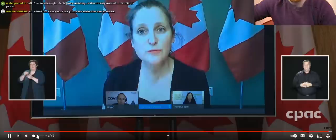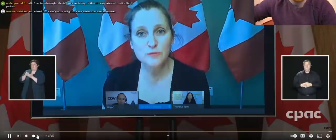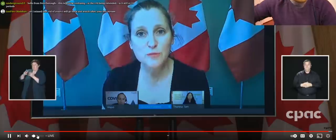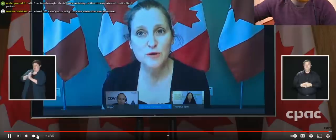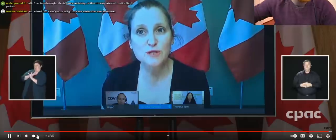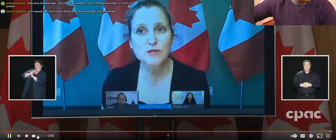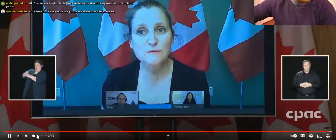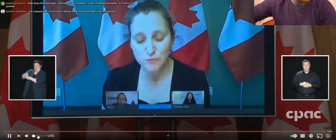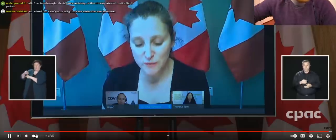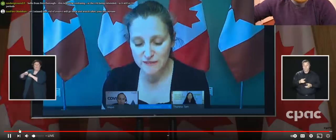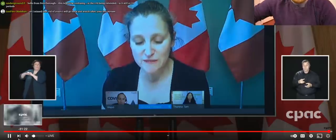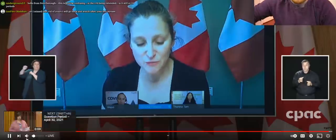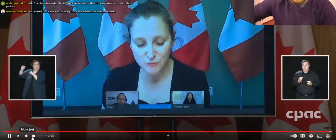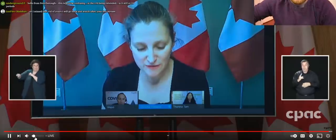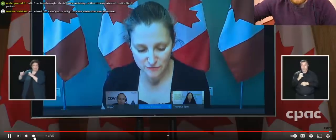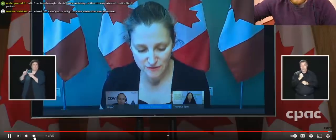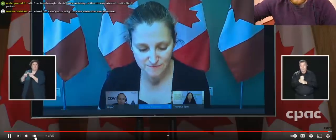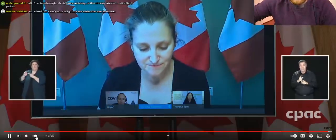nothing actually happens, right?